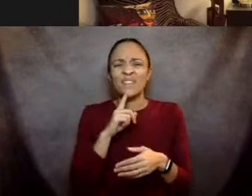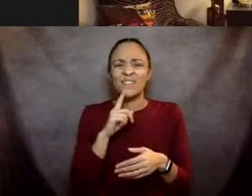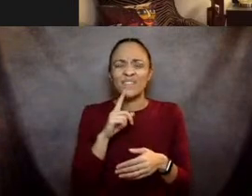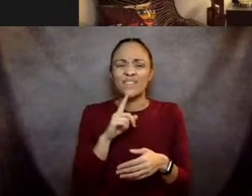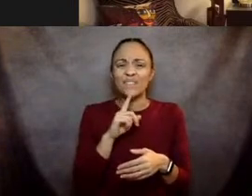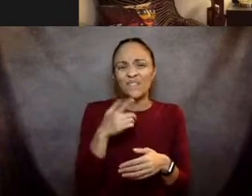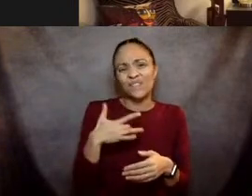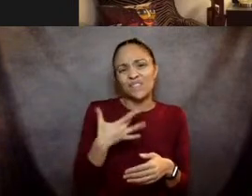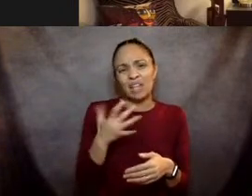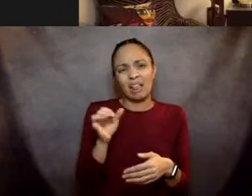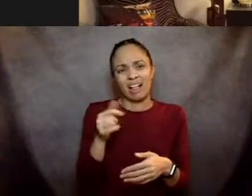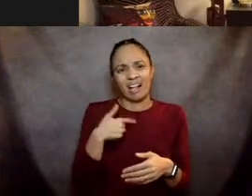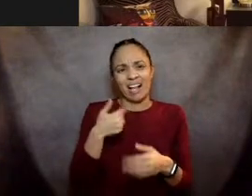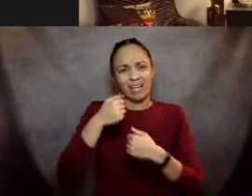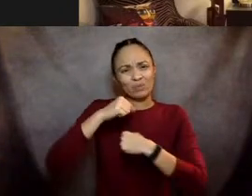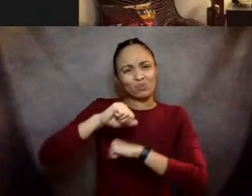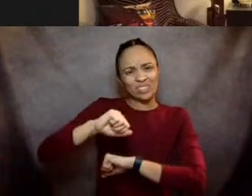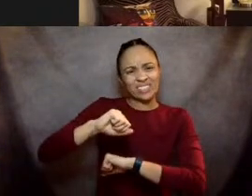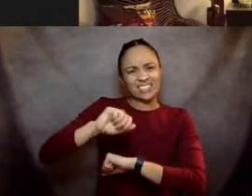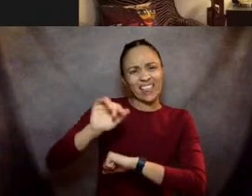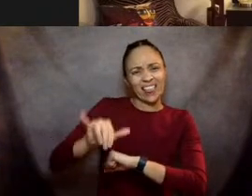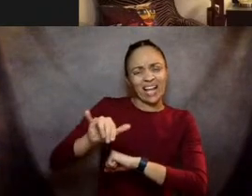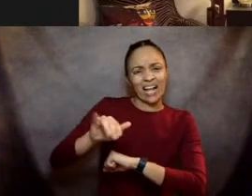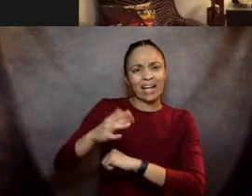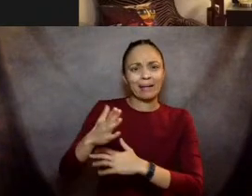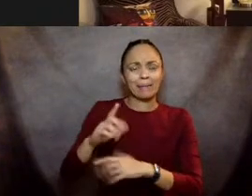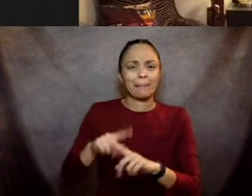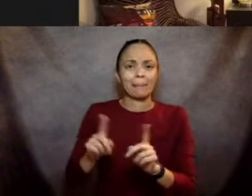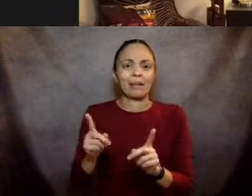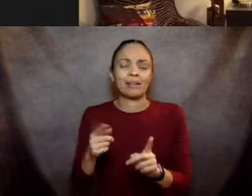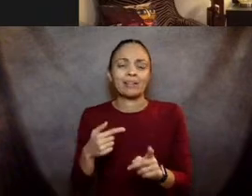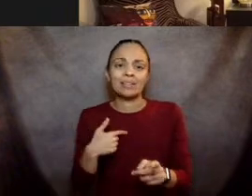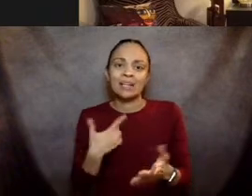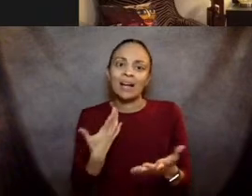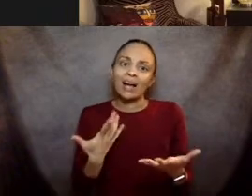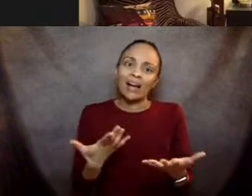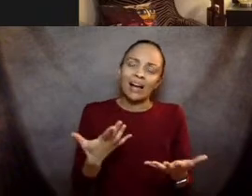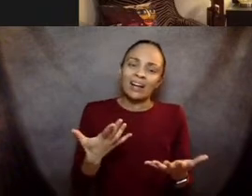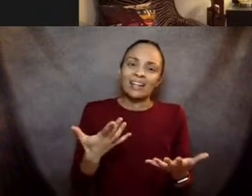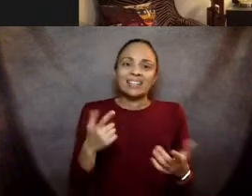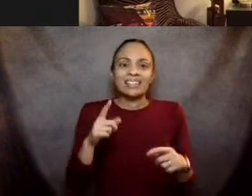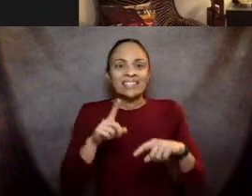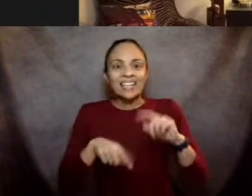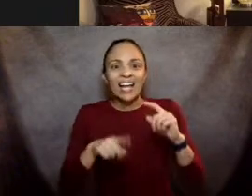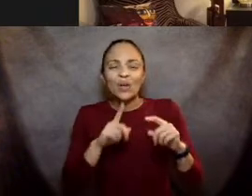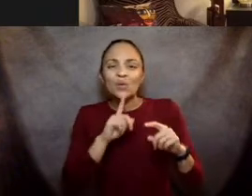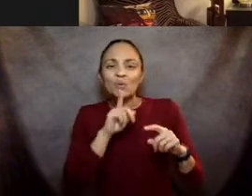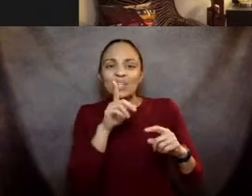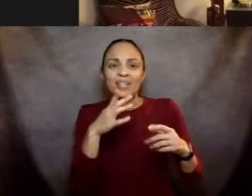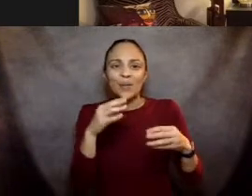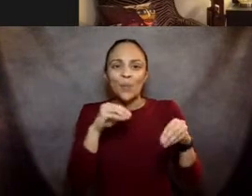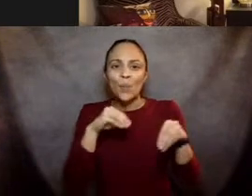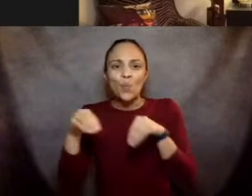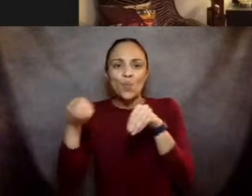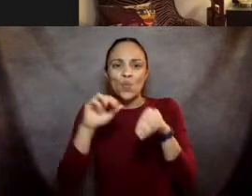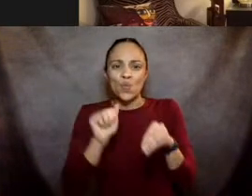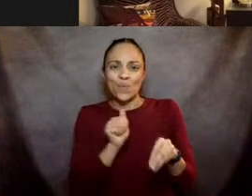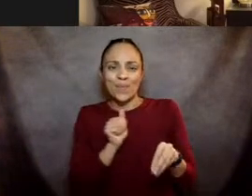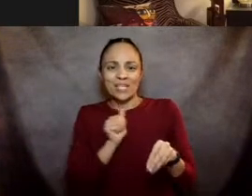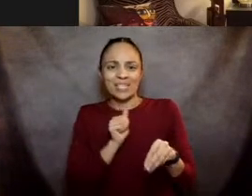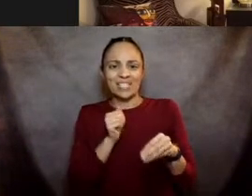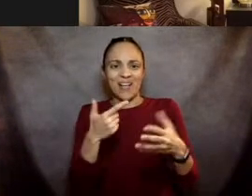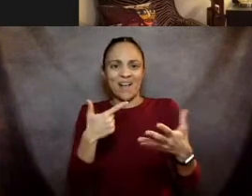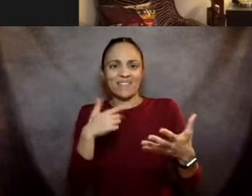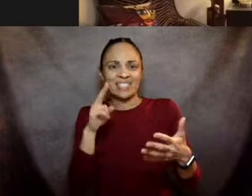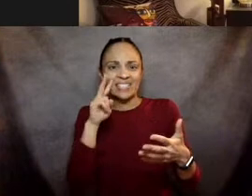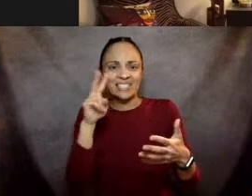reach through and see. I can't turn around you. I can't put